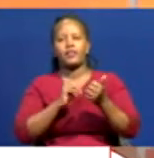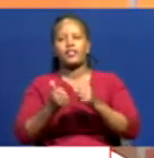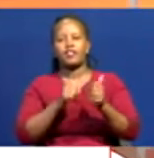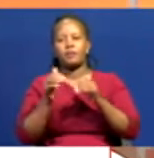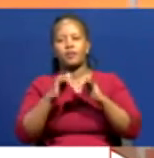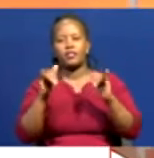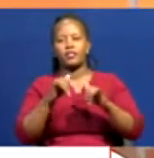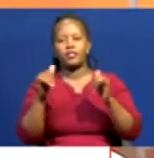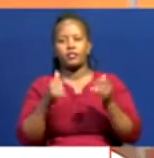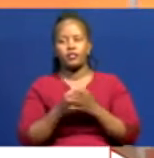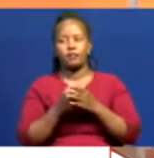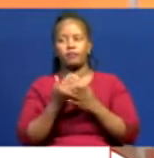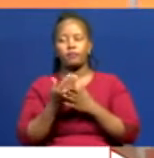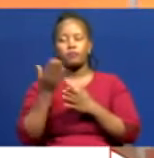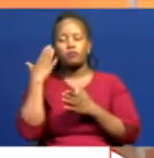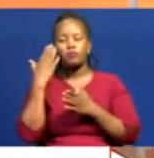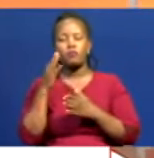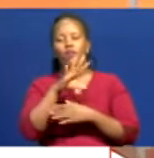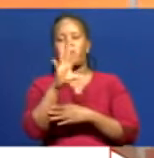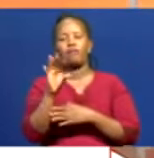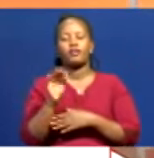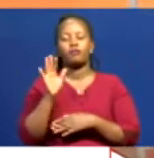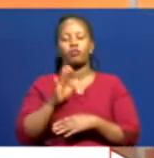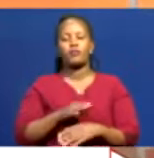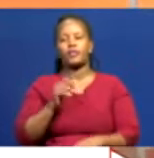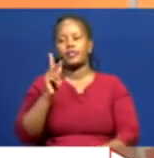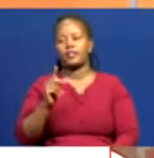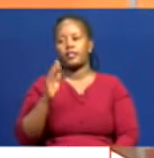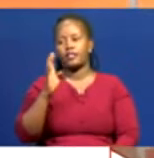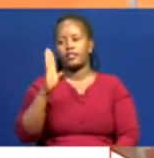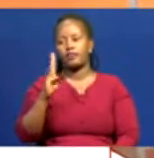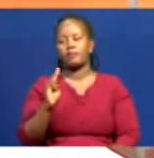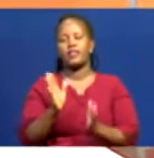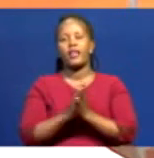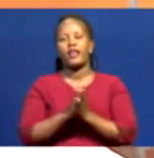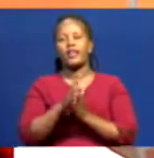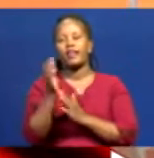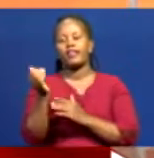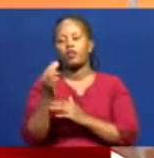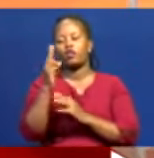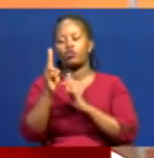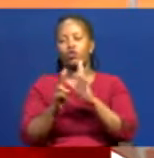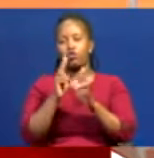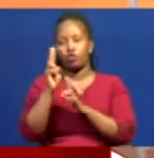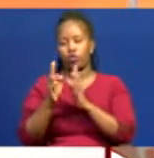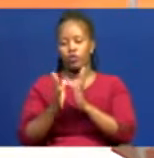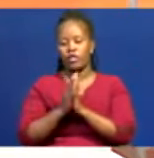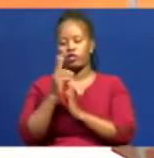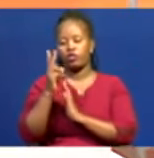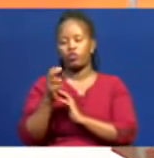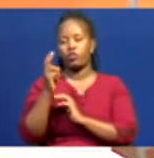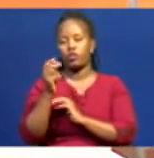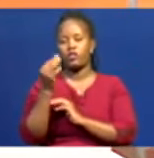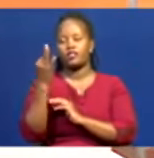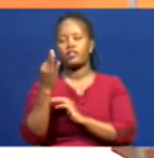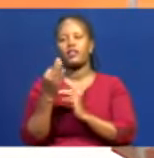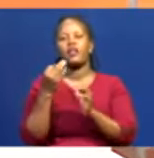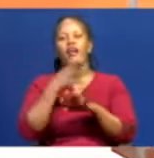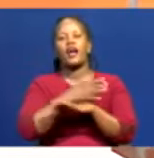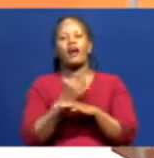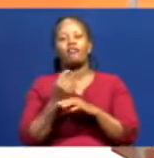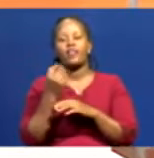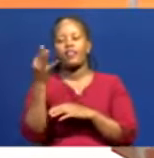and former Africa Women's Club champions KCB are the KVF 2022-2023 National League champions, following a 3-1